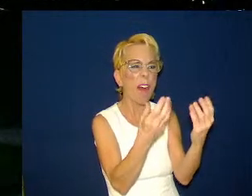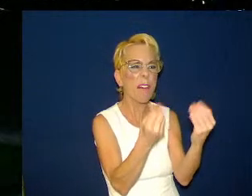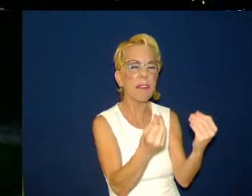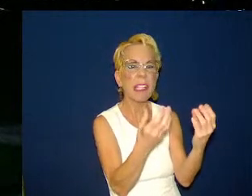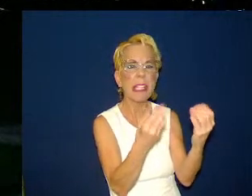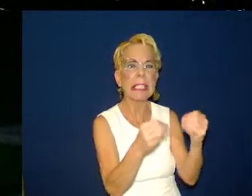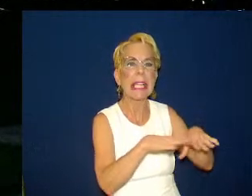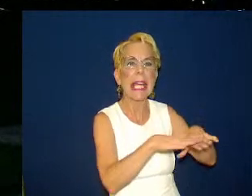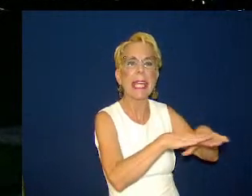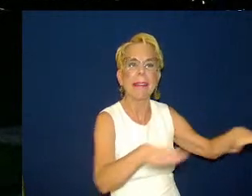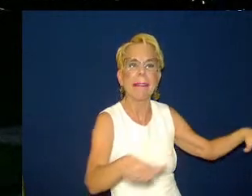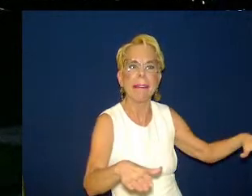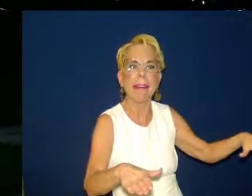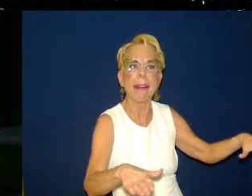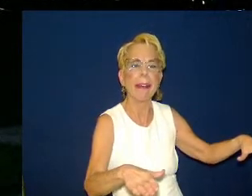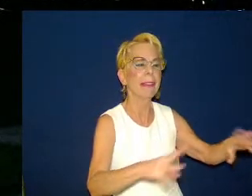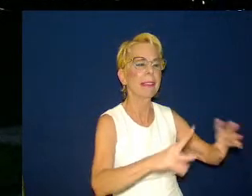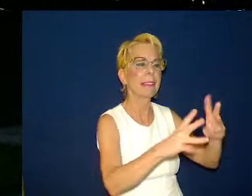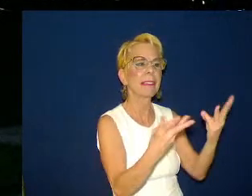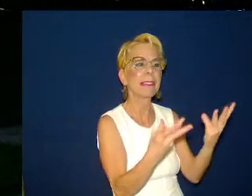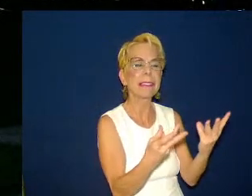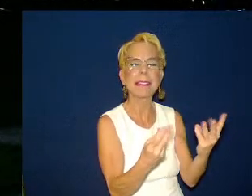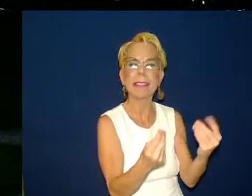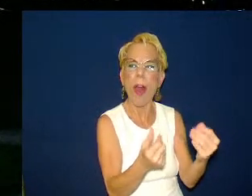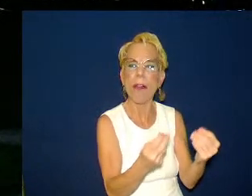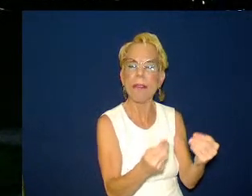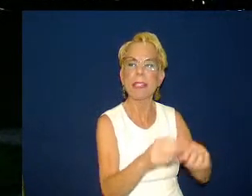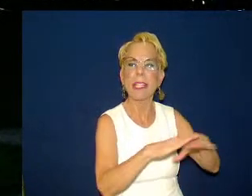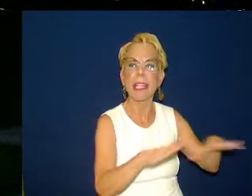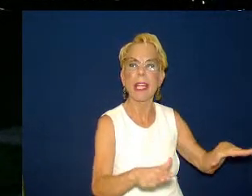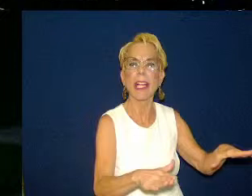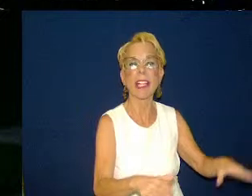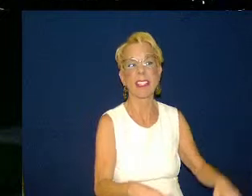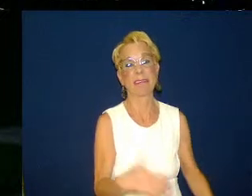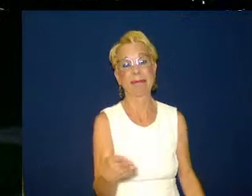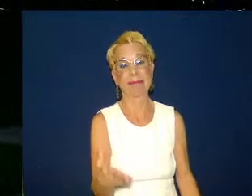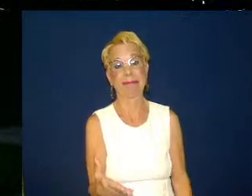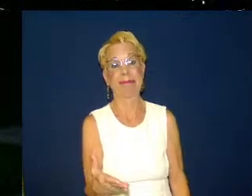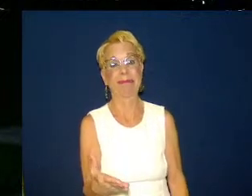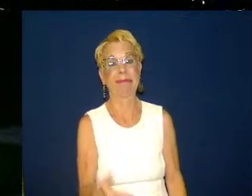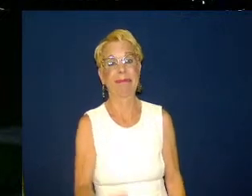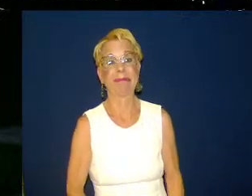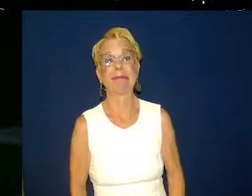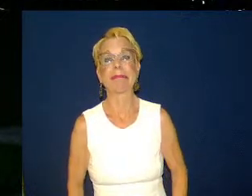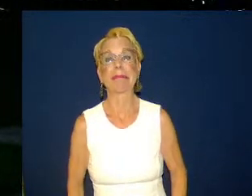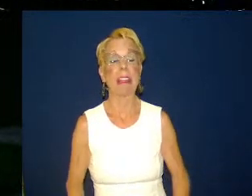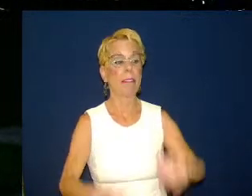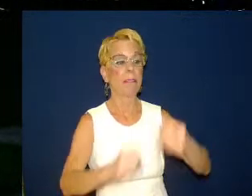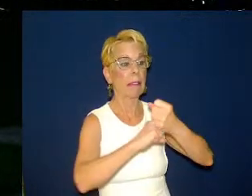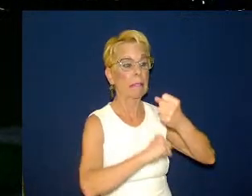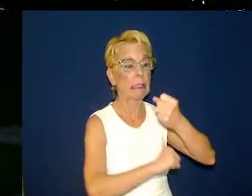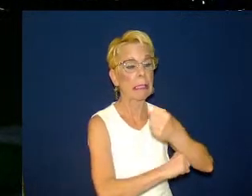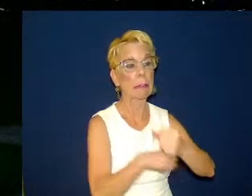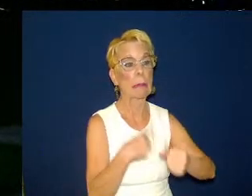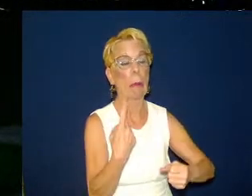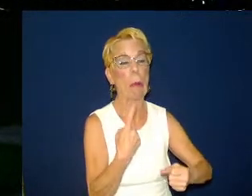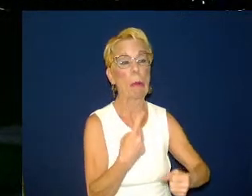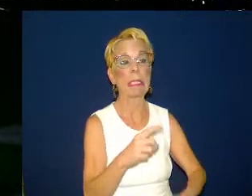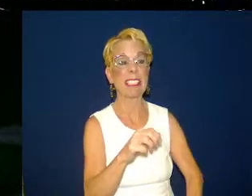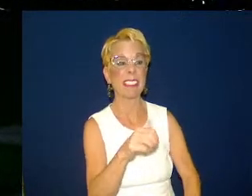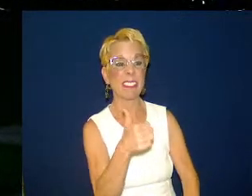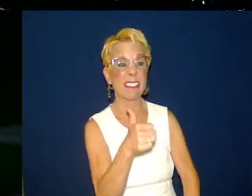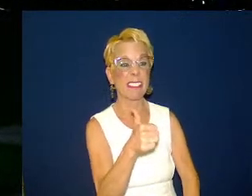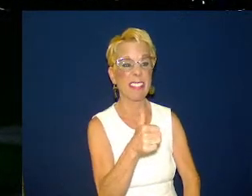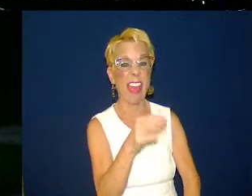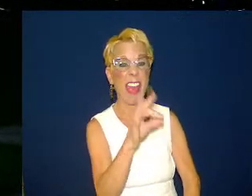matter of fact, the foundation is only 10 feet deep on marshy land. So, and it's staying, it's not